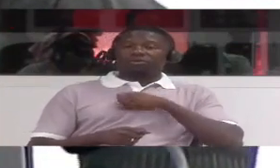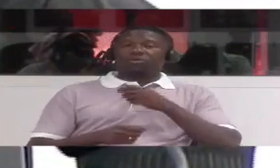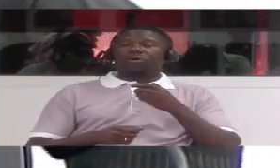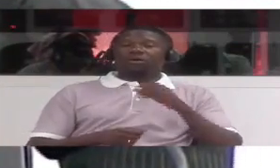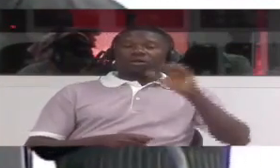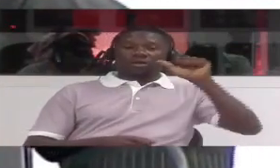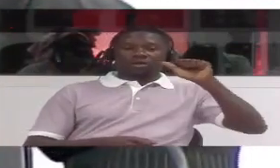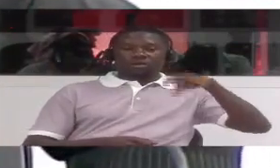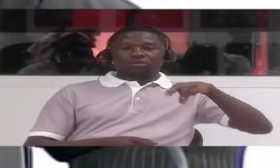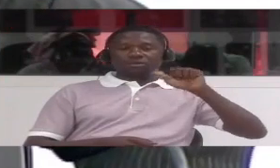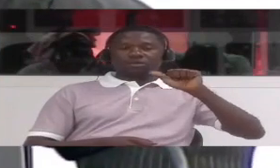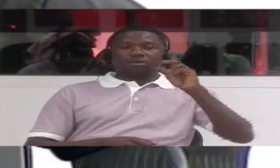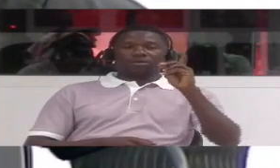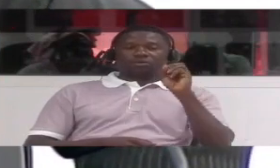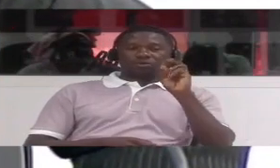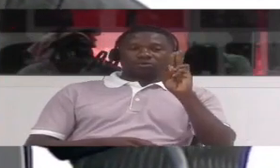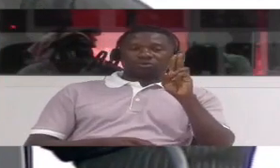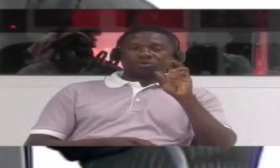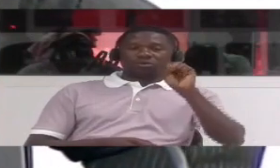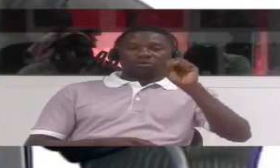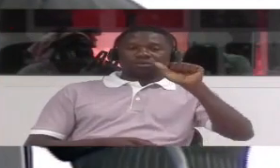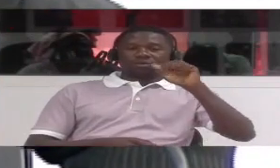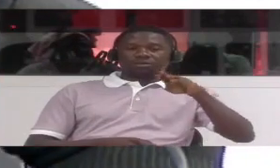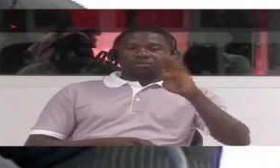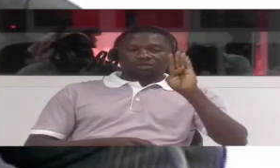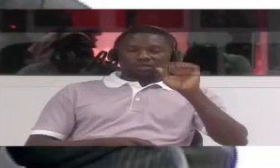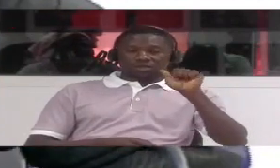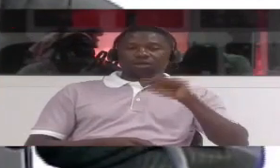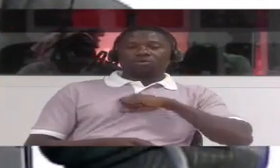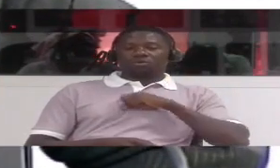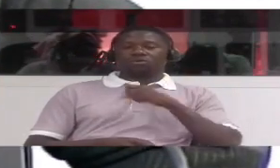May 1999. So there's no point that it was Mr. Best who sold it.